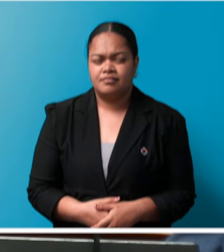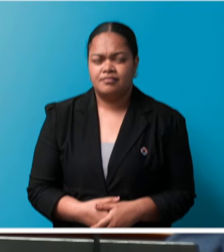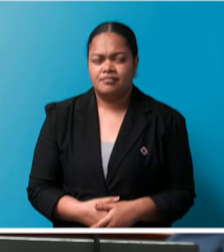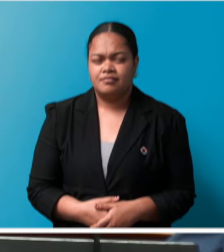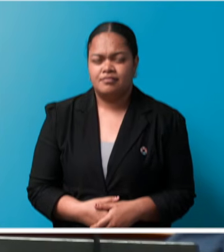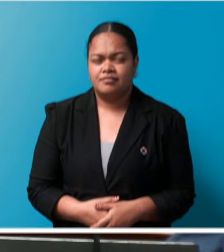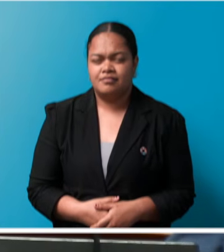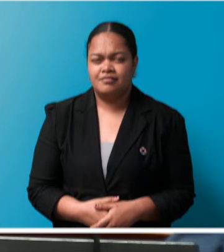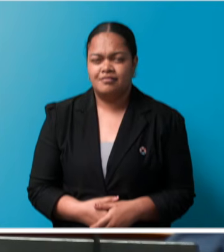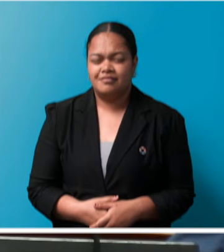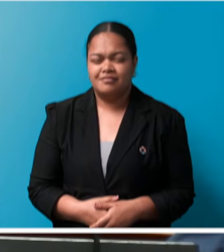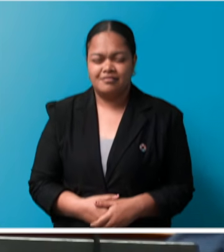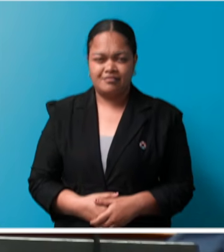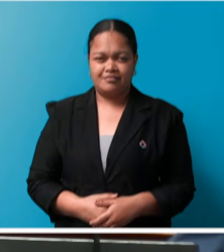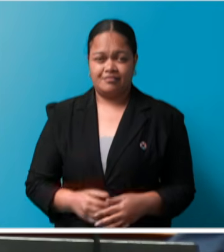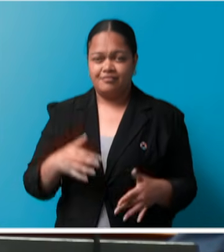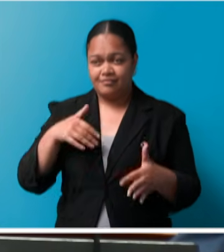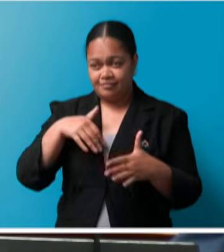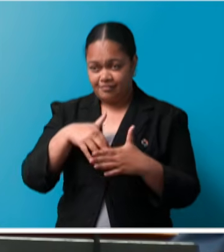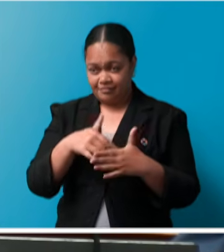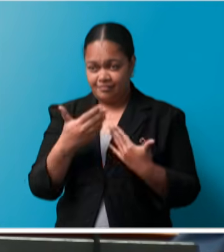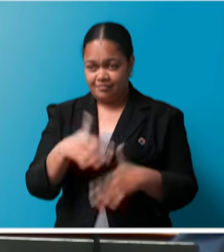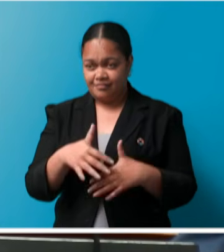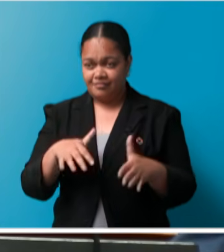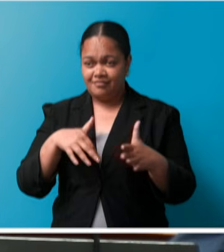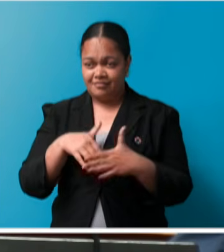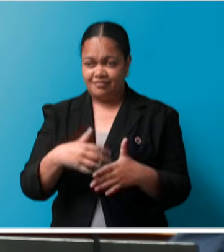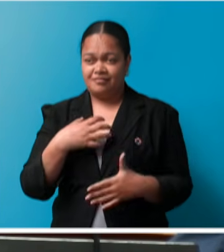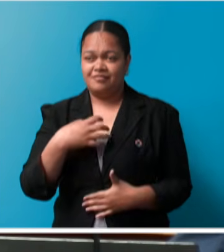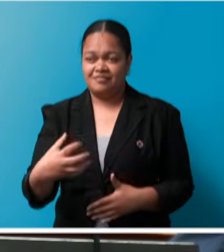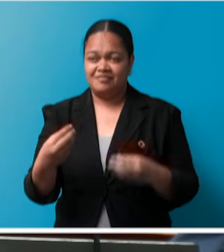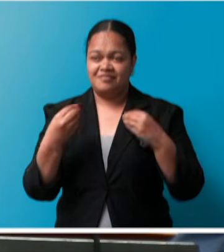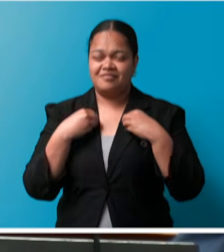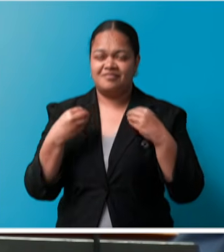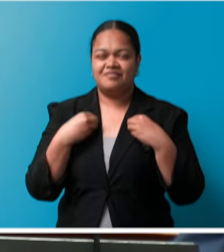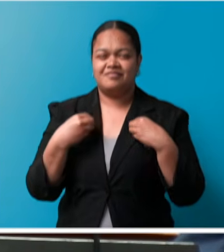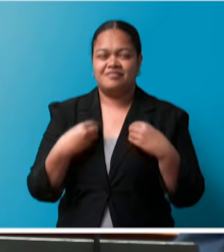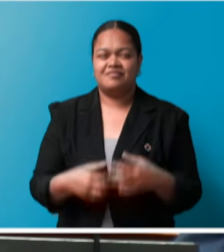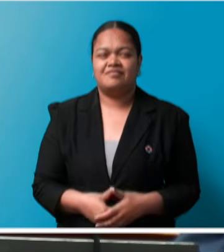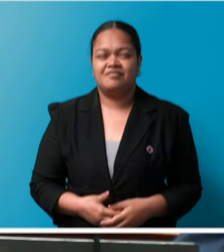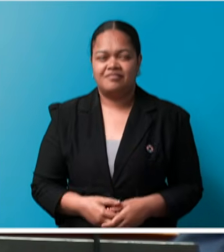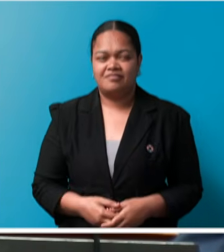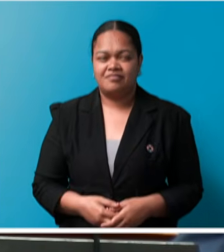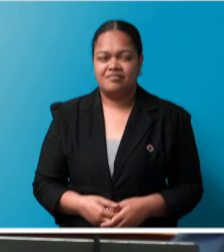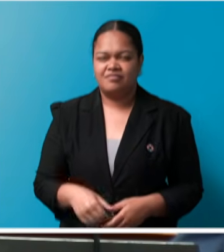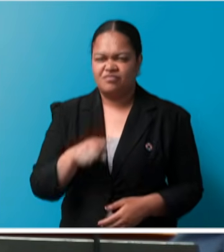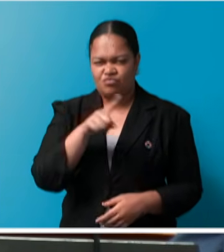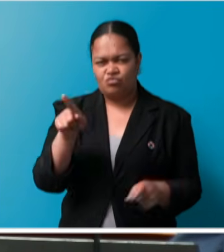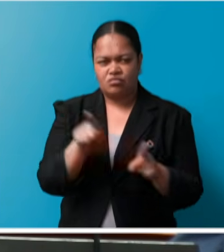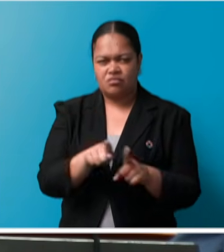Portfolio public enterprise are more than a commercial entity. Now you are like a school students,